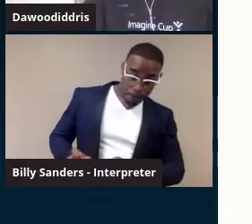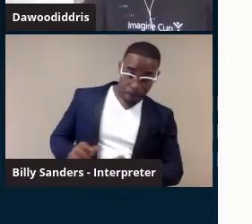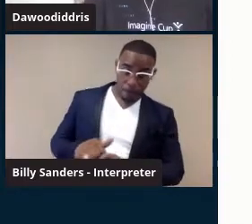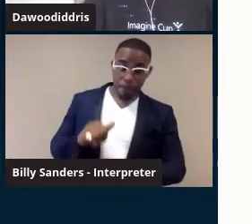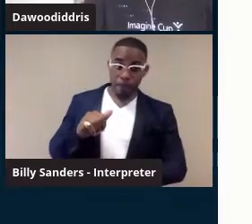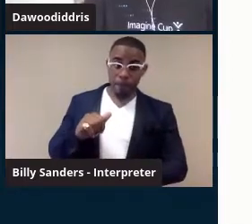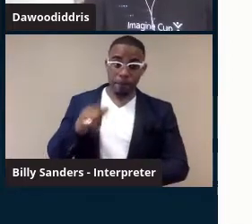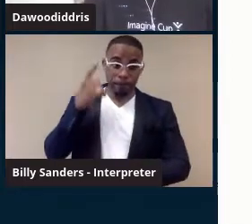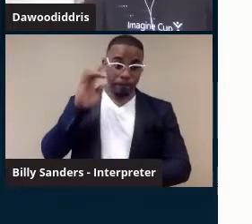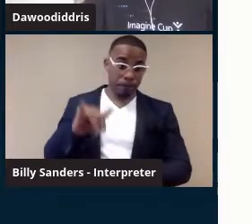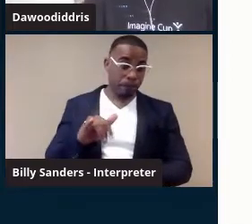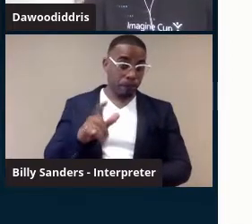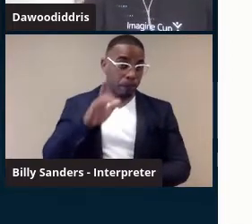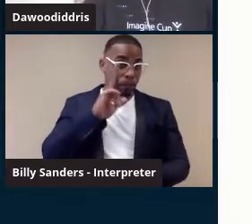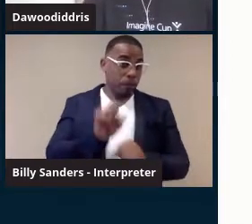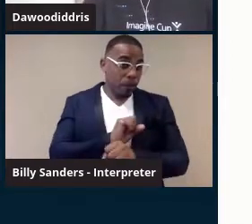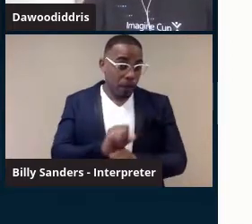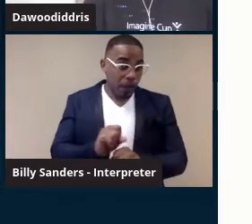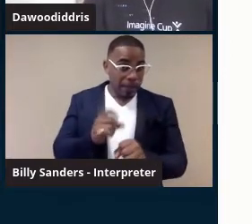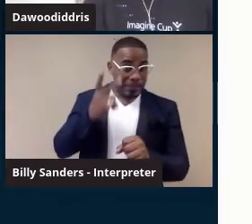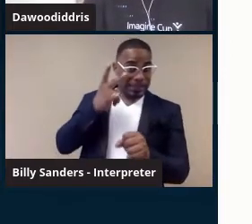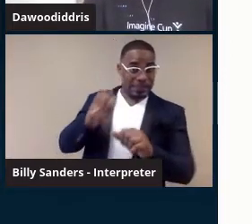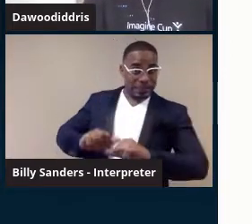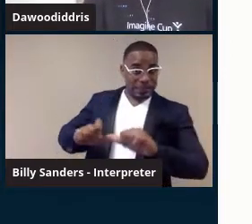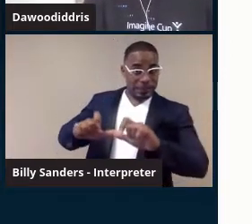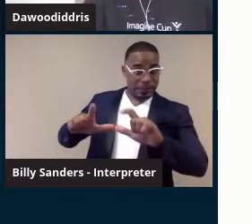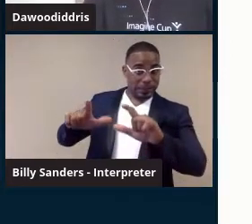download folder, you will actually see it